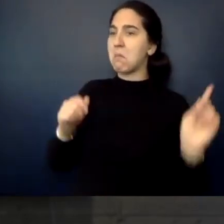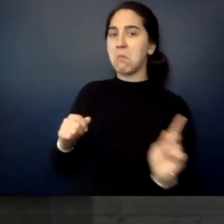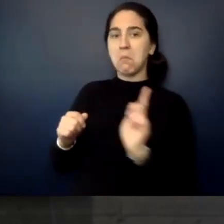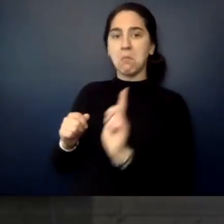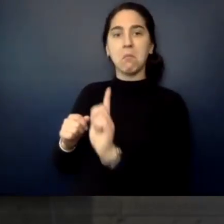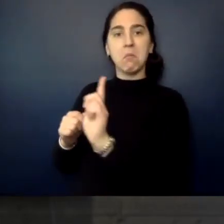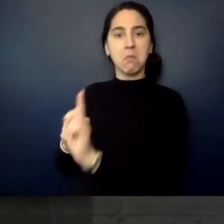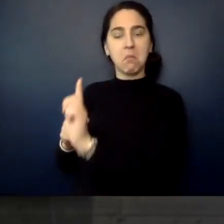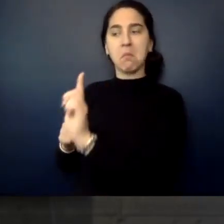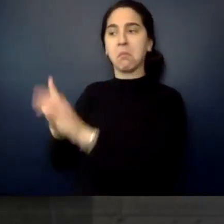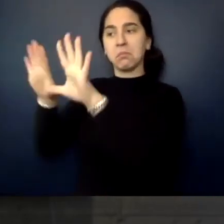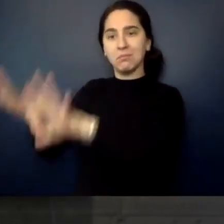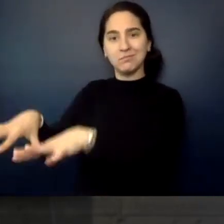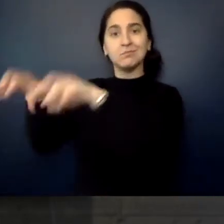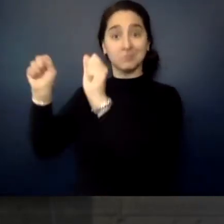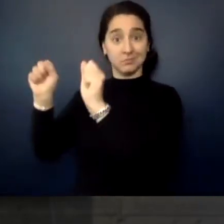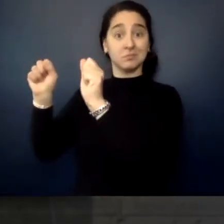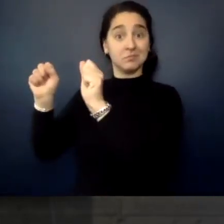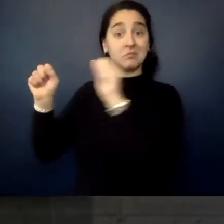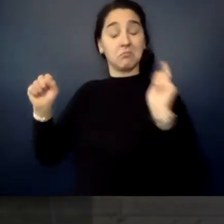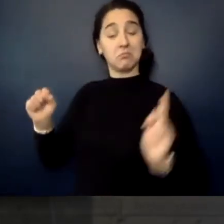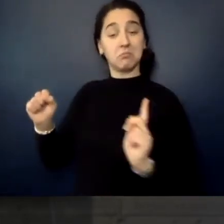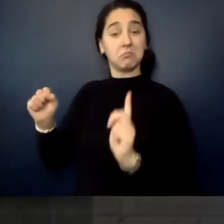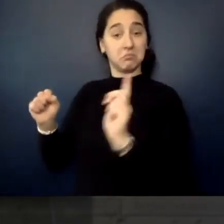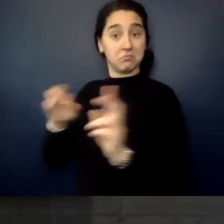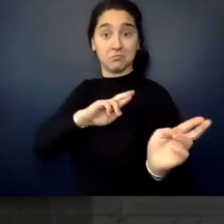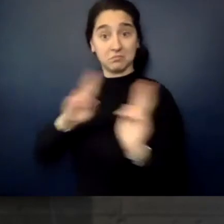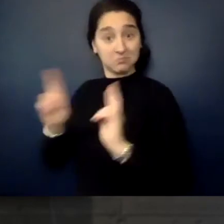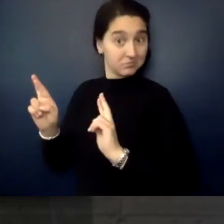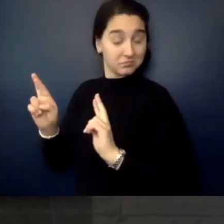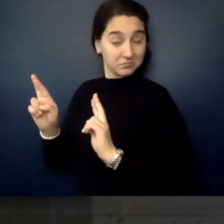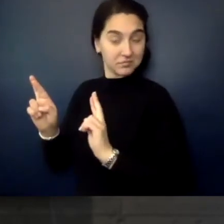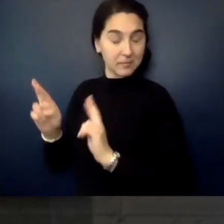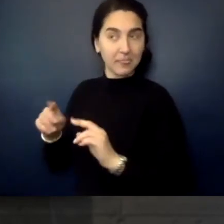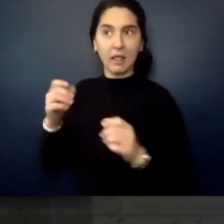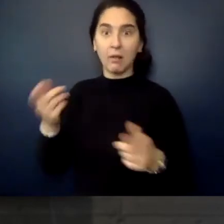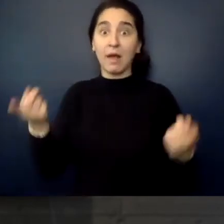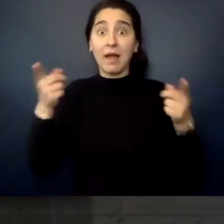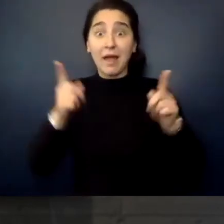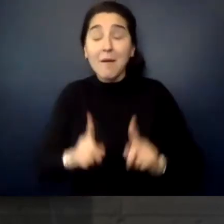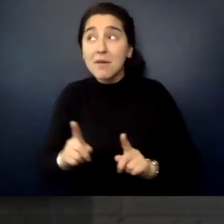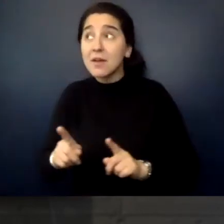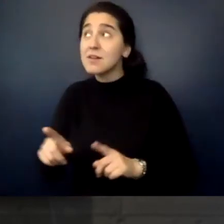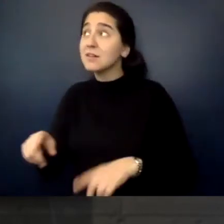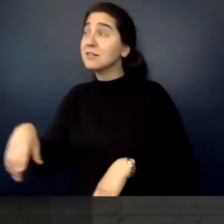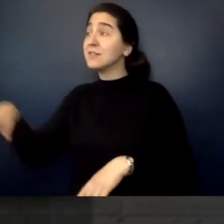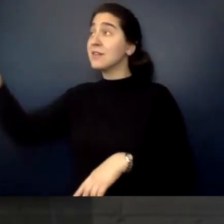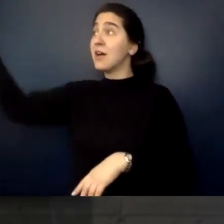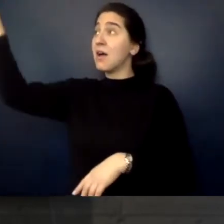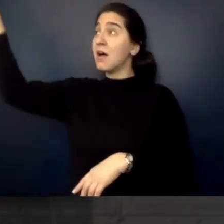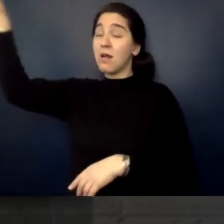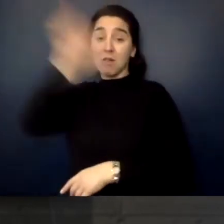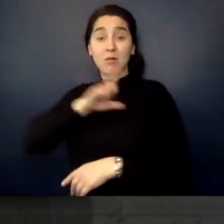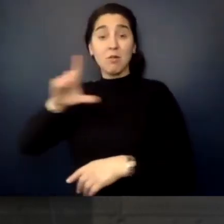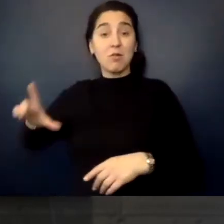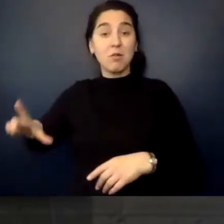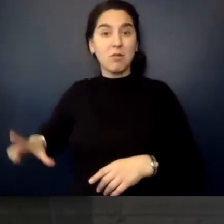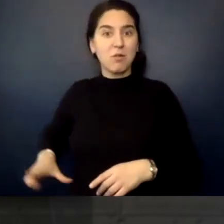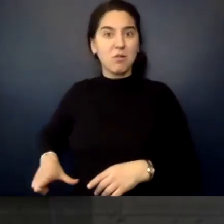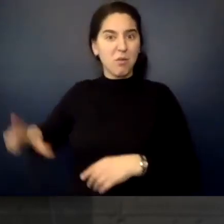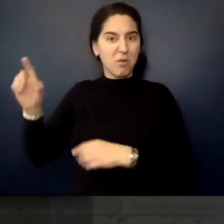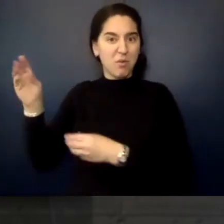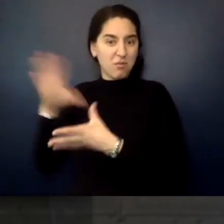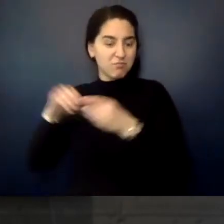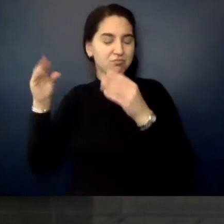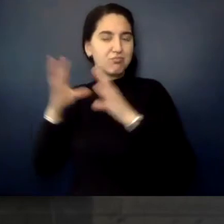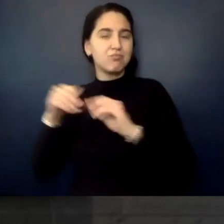vineyard. Then the word of the Lord came to Elijah the Tishbite, "Go down